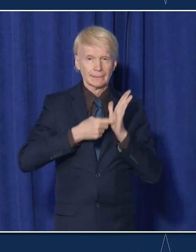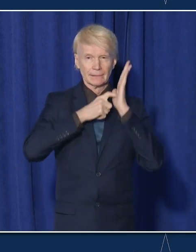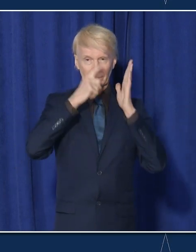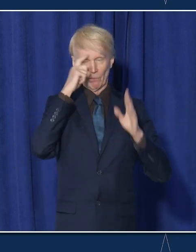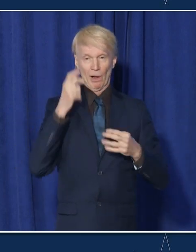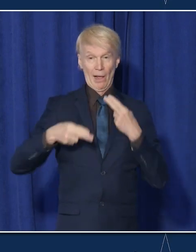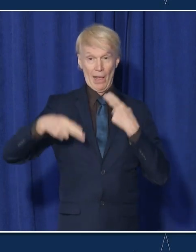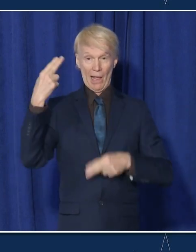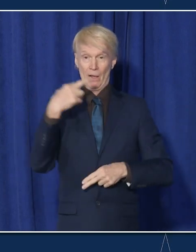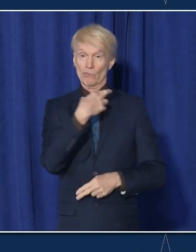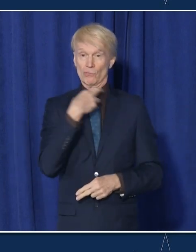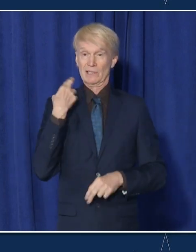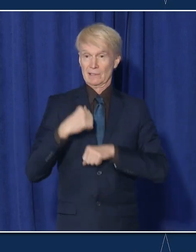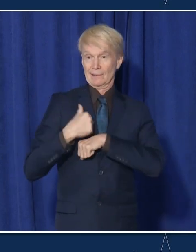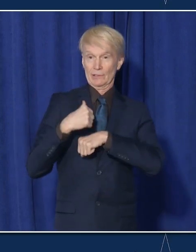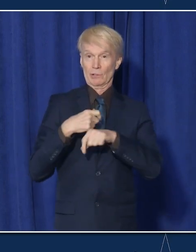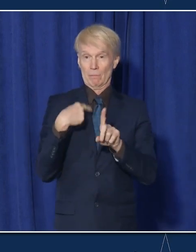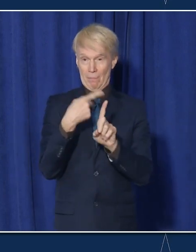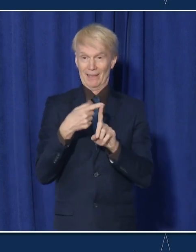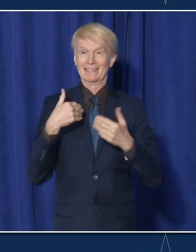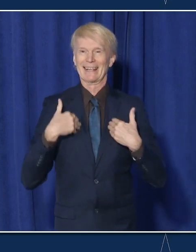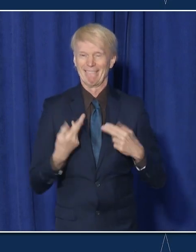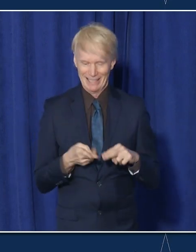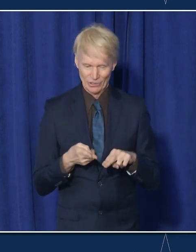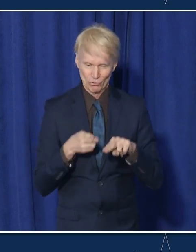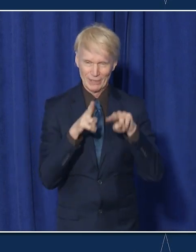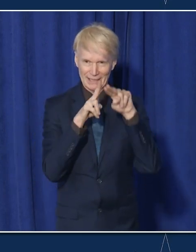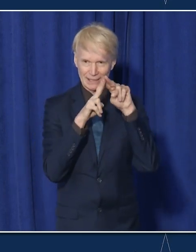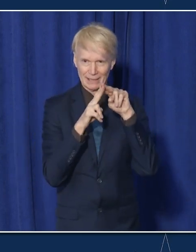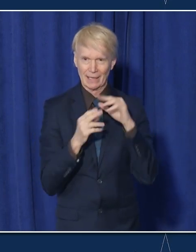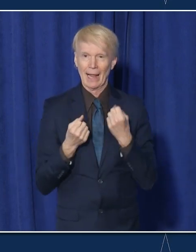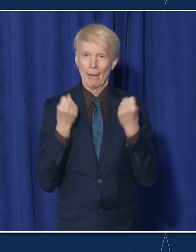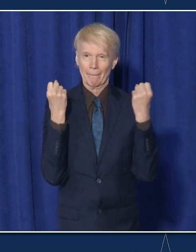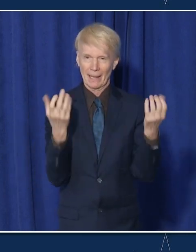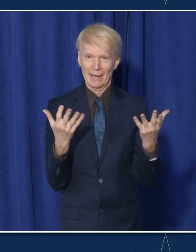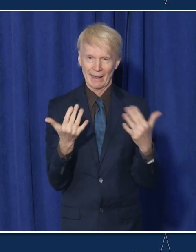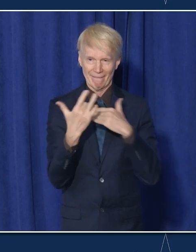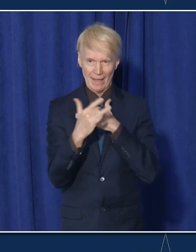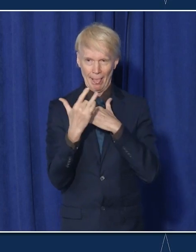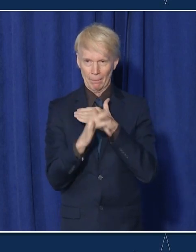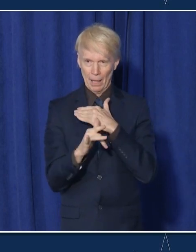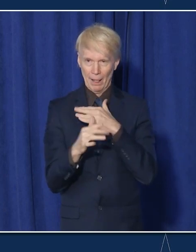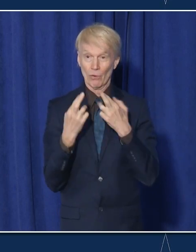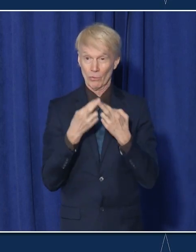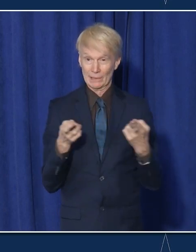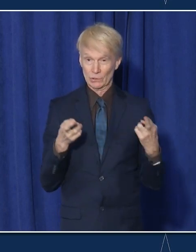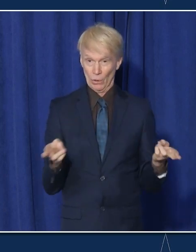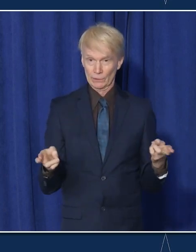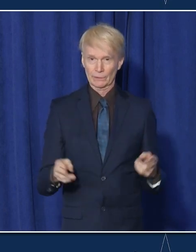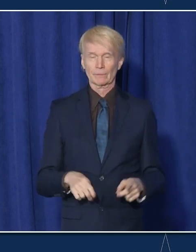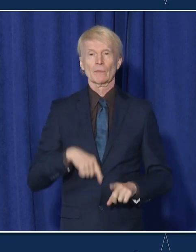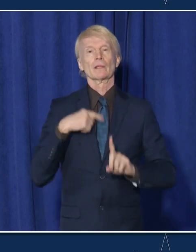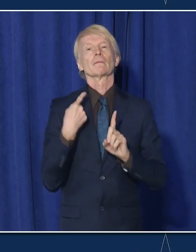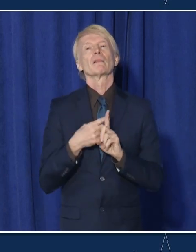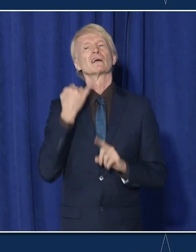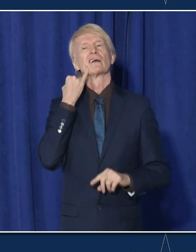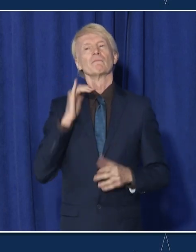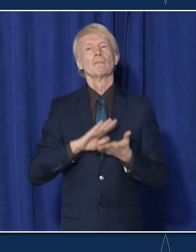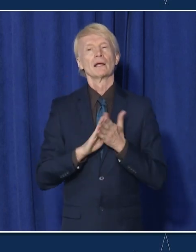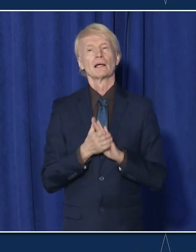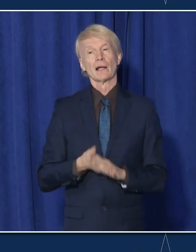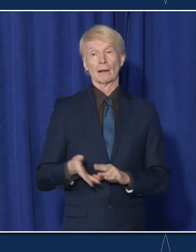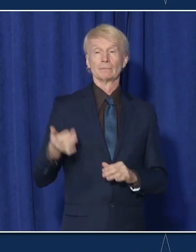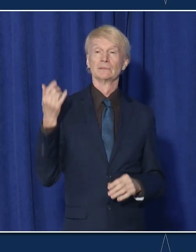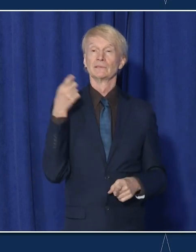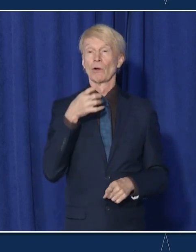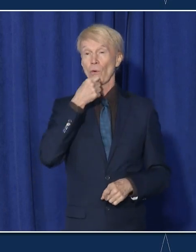high-risk settings where we would have it. We would also be increasing, again, availability of certain resources. And if we got to high, that